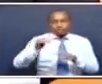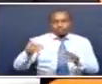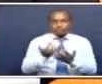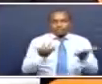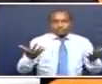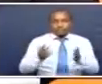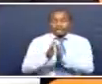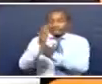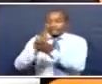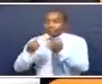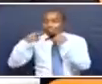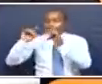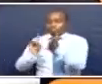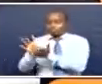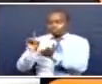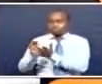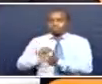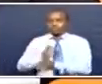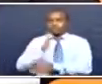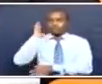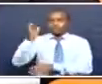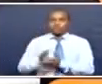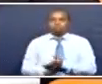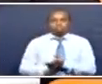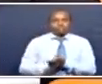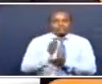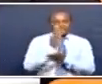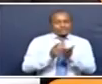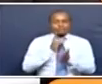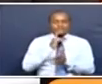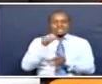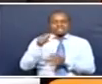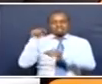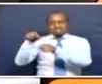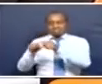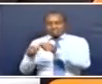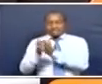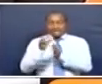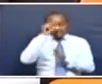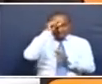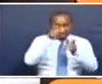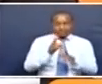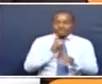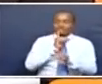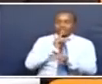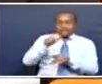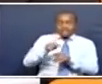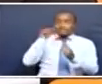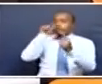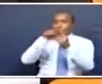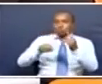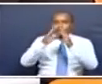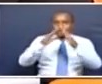staff. Trade unions are reading politics and vengeance in these layoffs, while governors are defending them as an inevitable house cleaning. Are